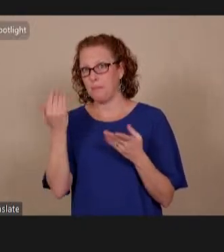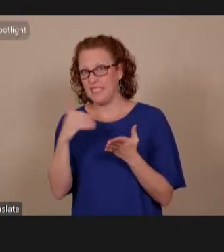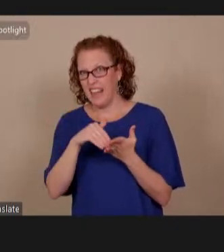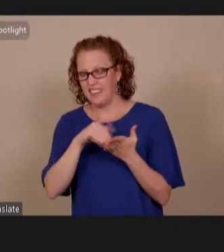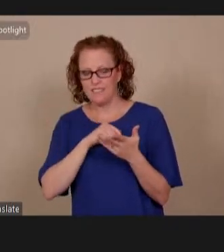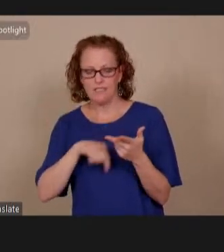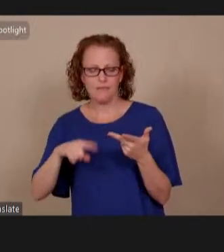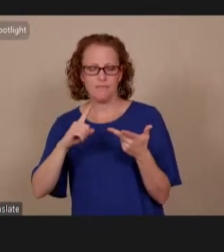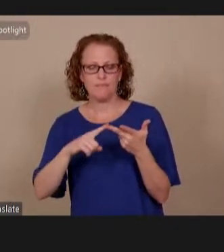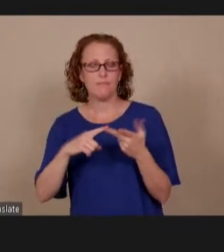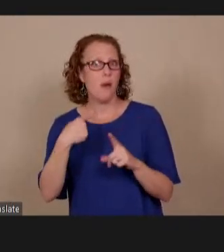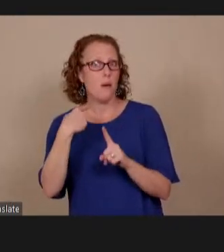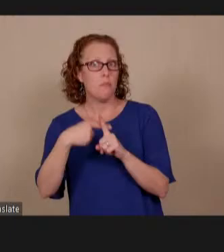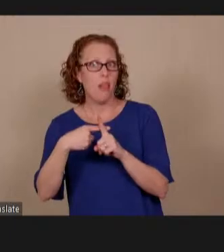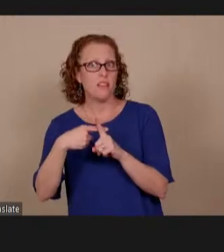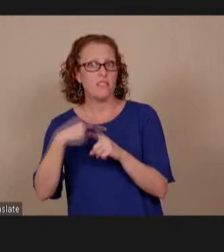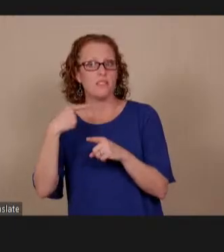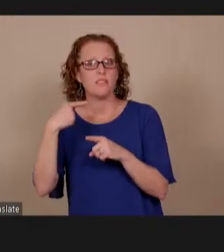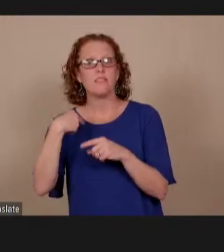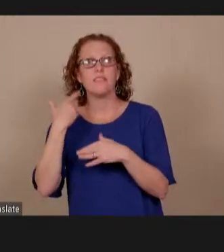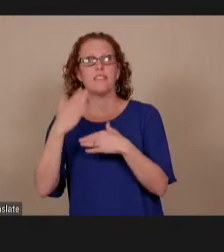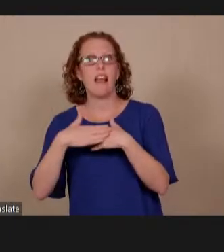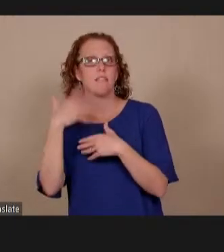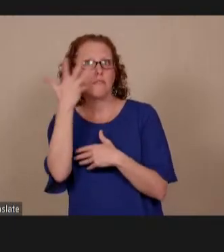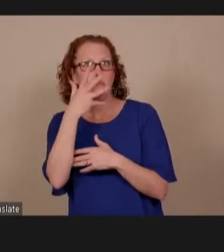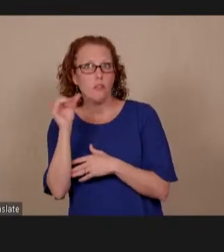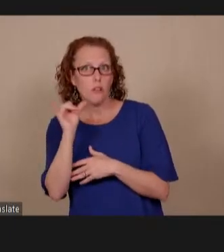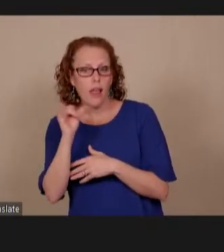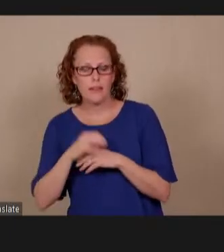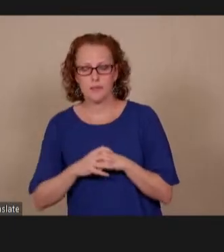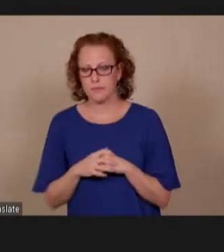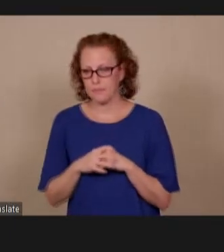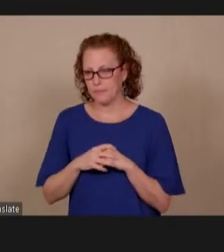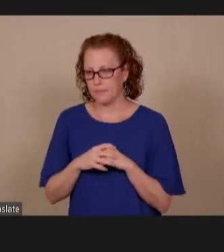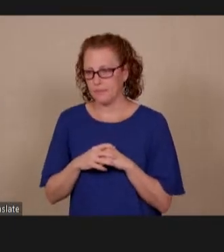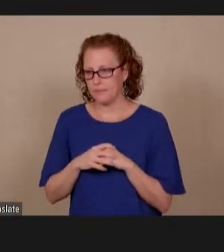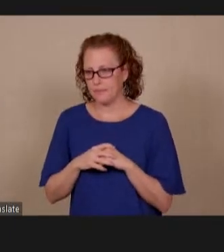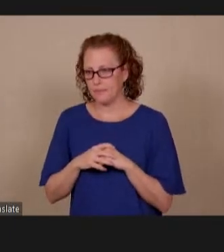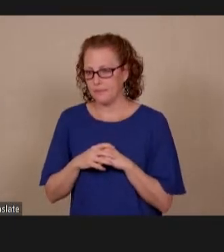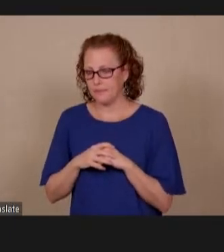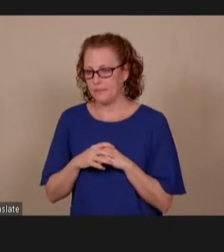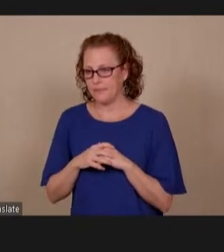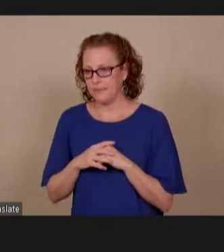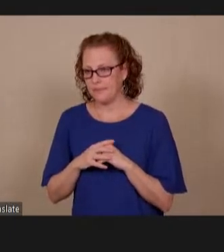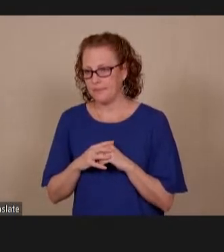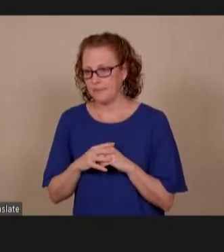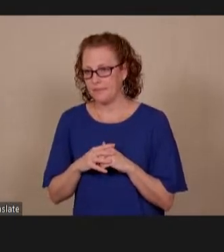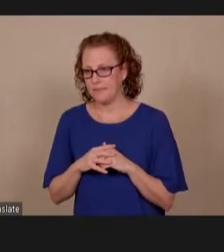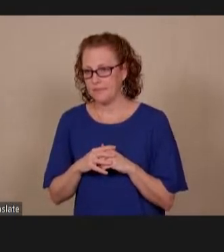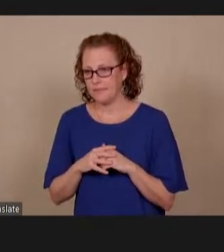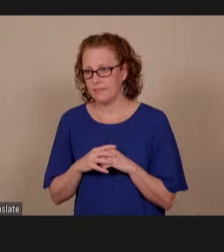I will discuss next steps as well and the upcoming hearings.